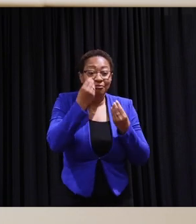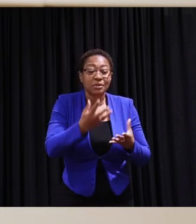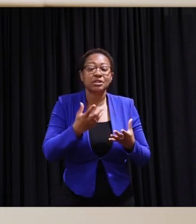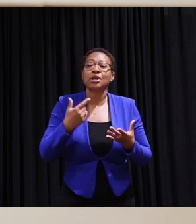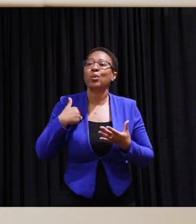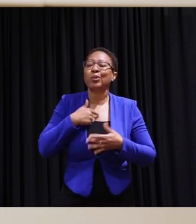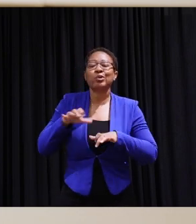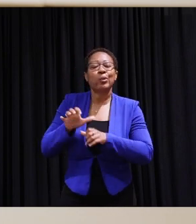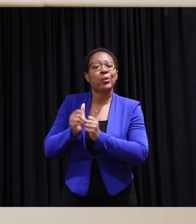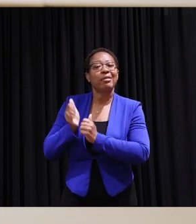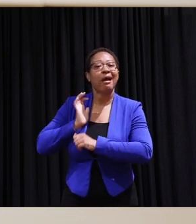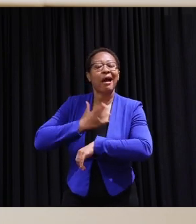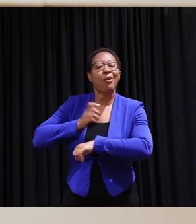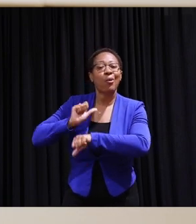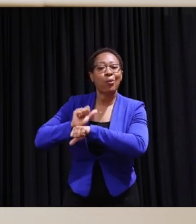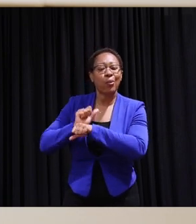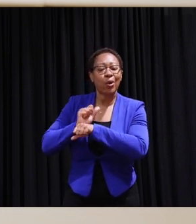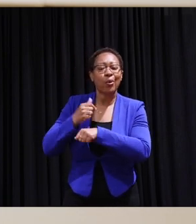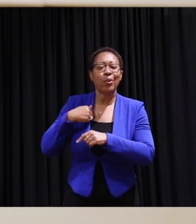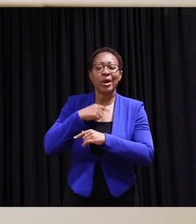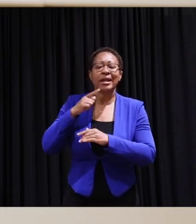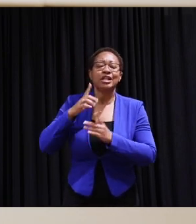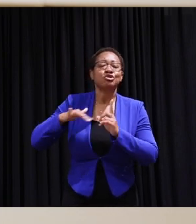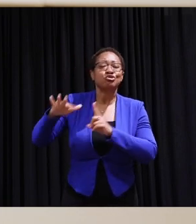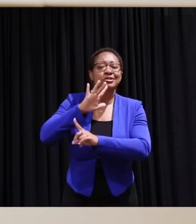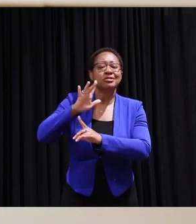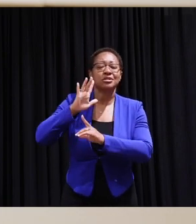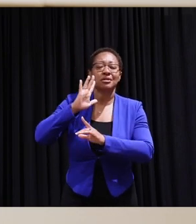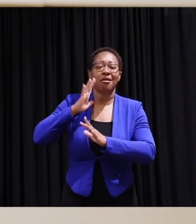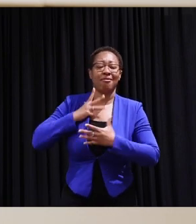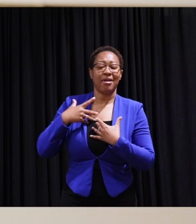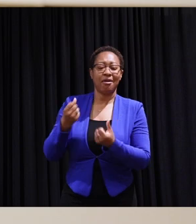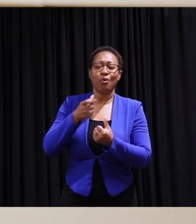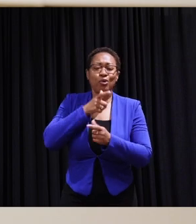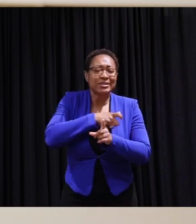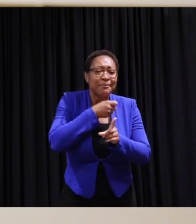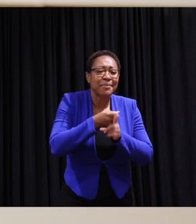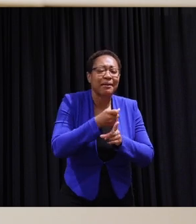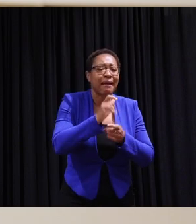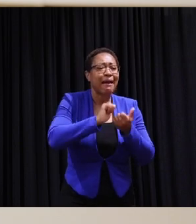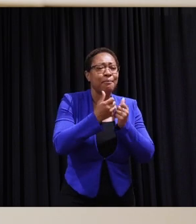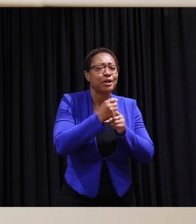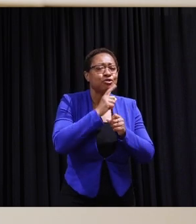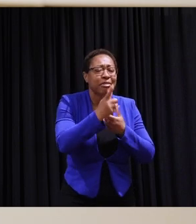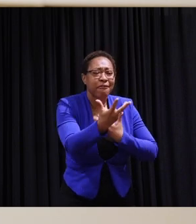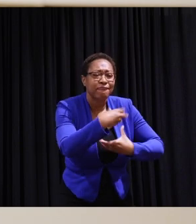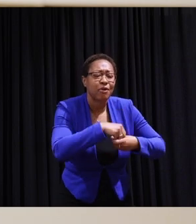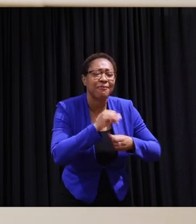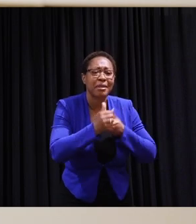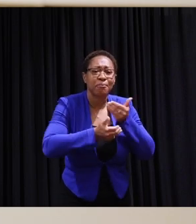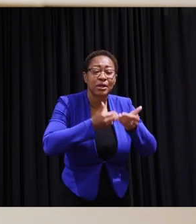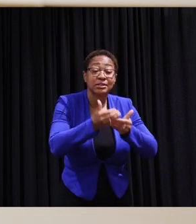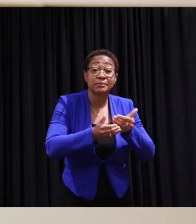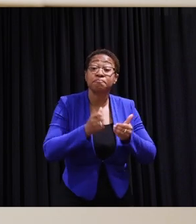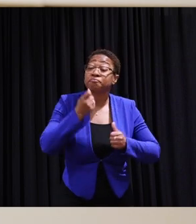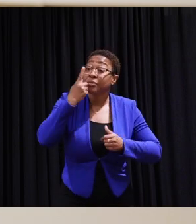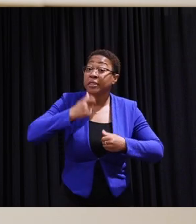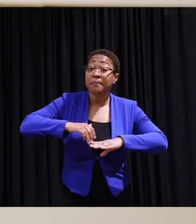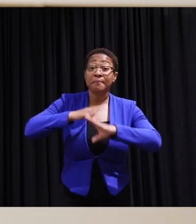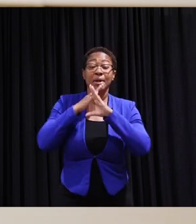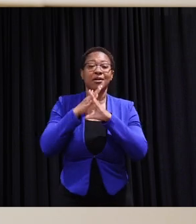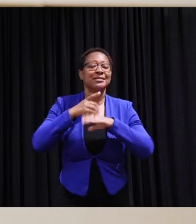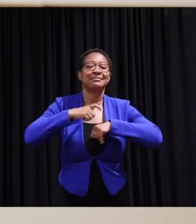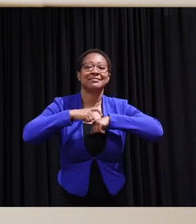social determinants of health, what does that look like? Who's impacted? How can we make sure that they're involved? And some of the barriers with that is